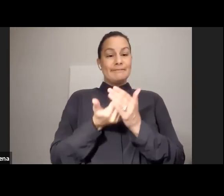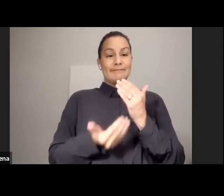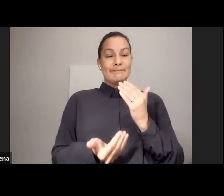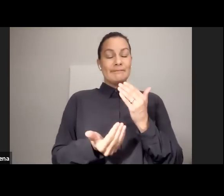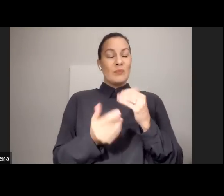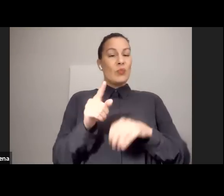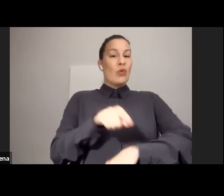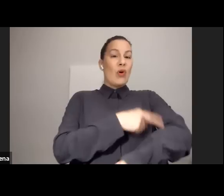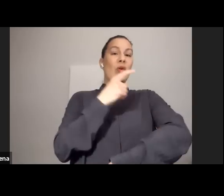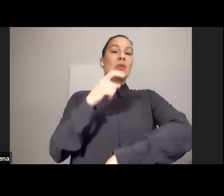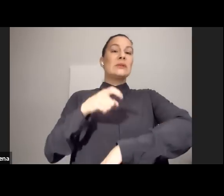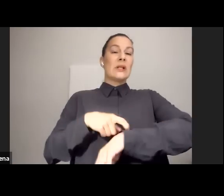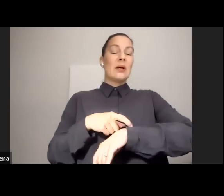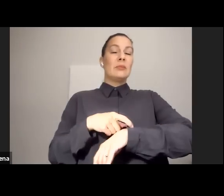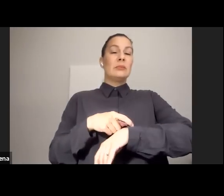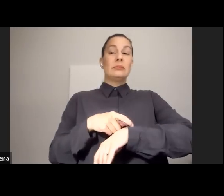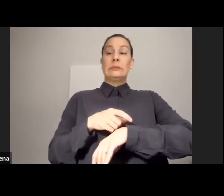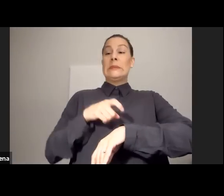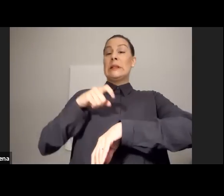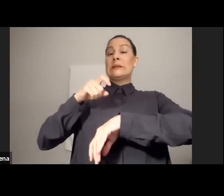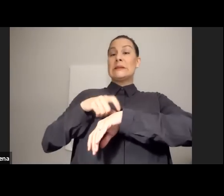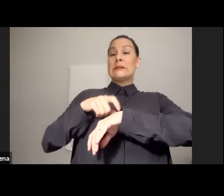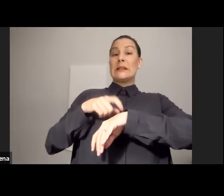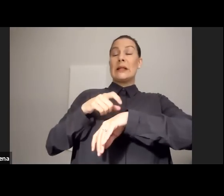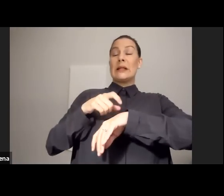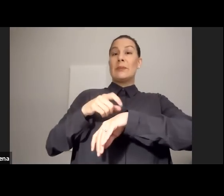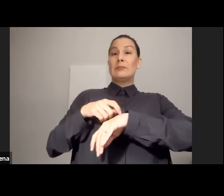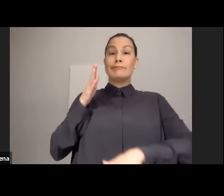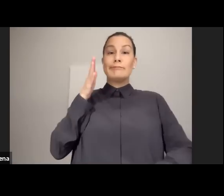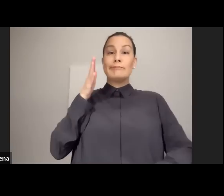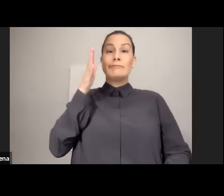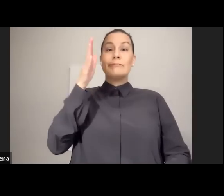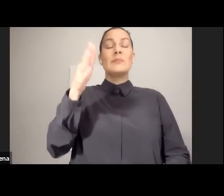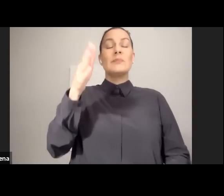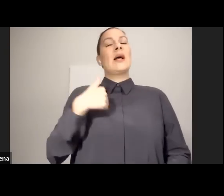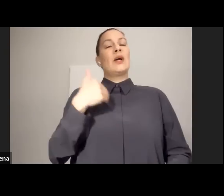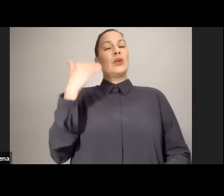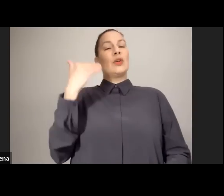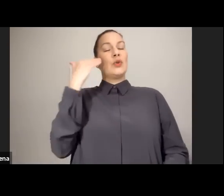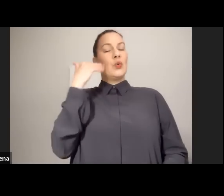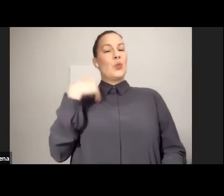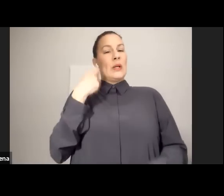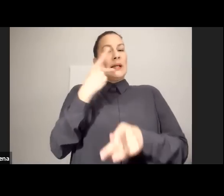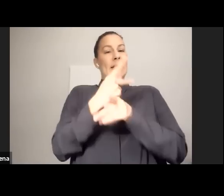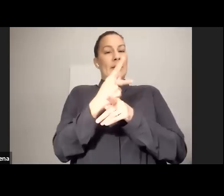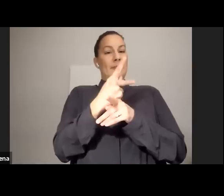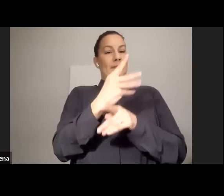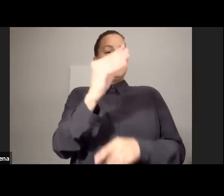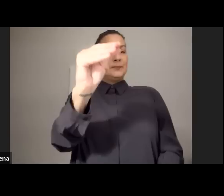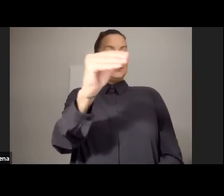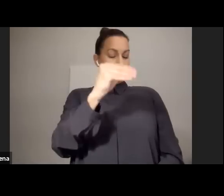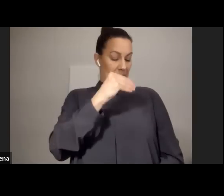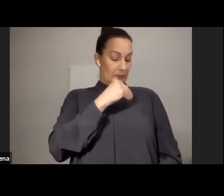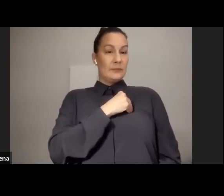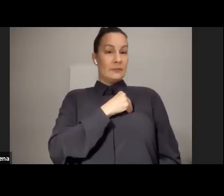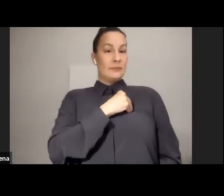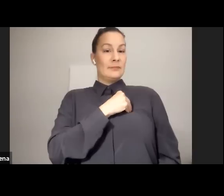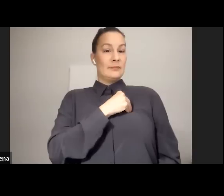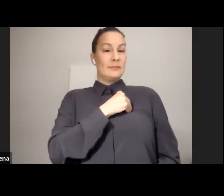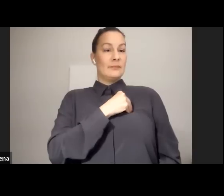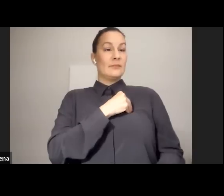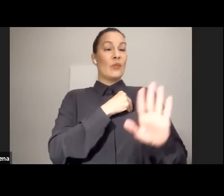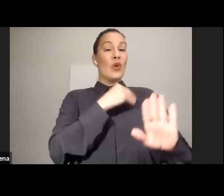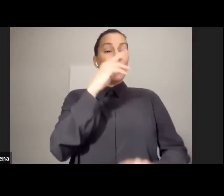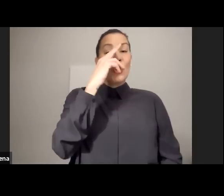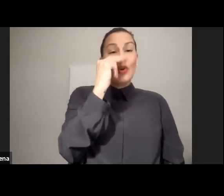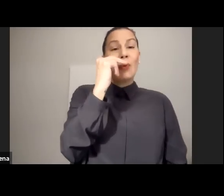time, I realized that I hold her. I keep her here with me, and her humor and rage are in all